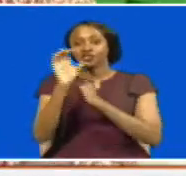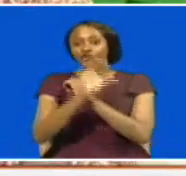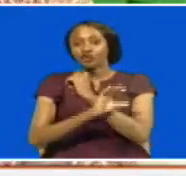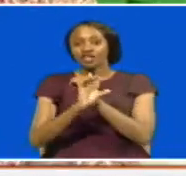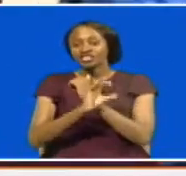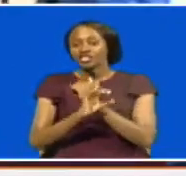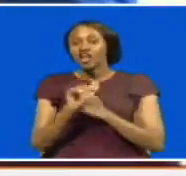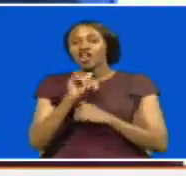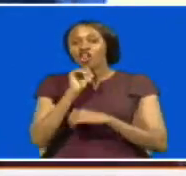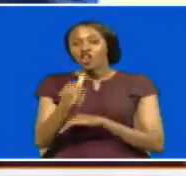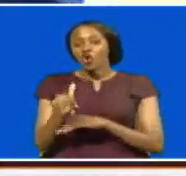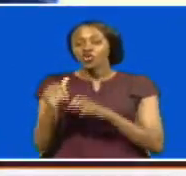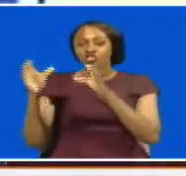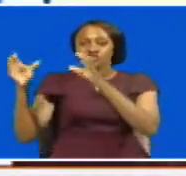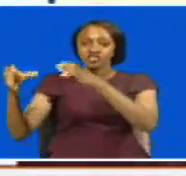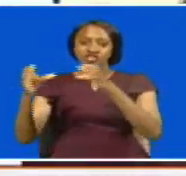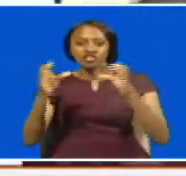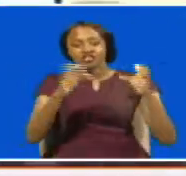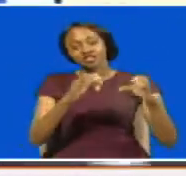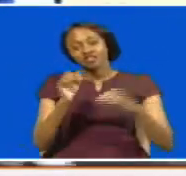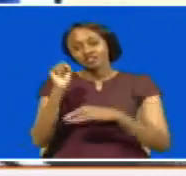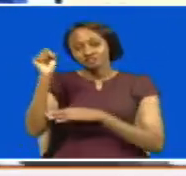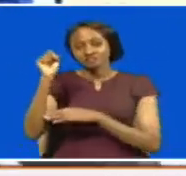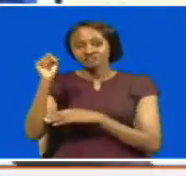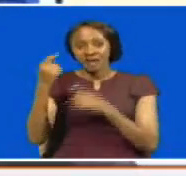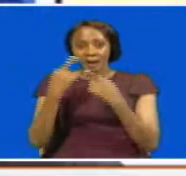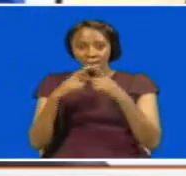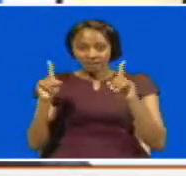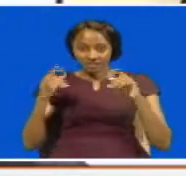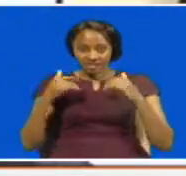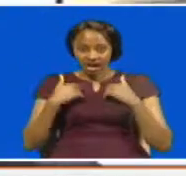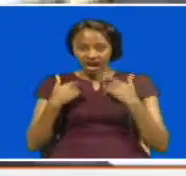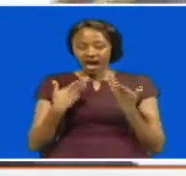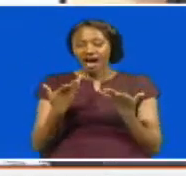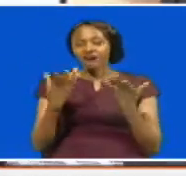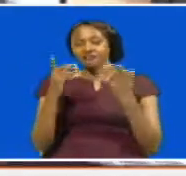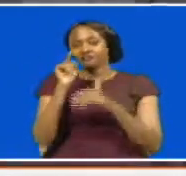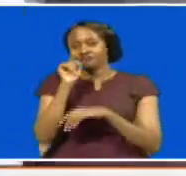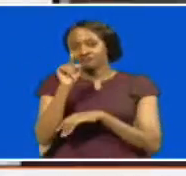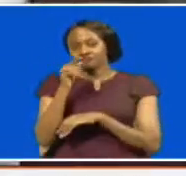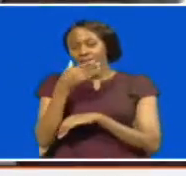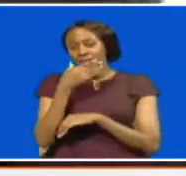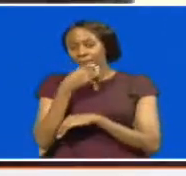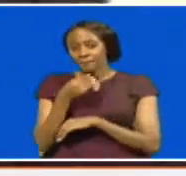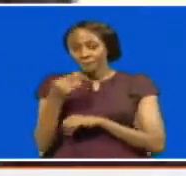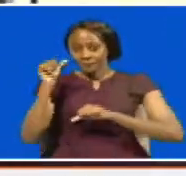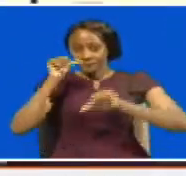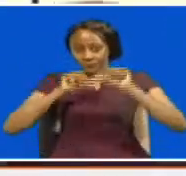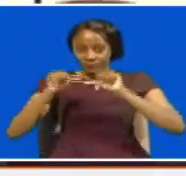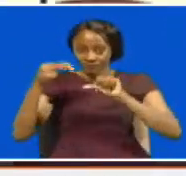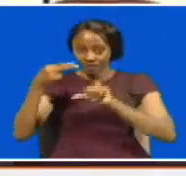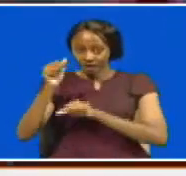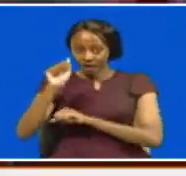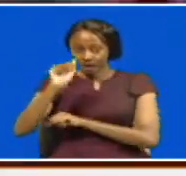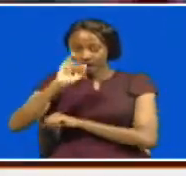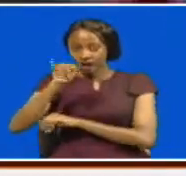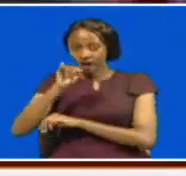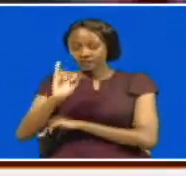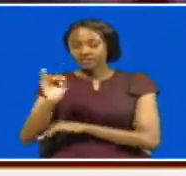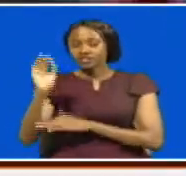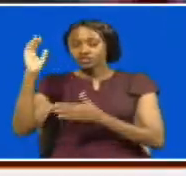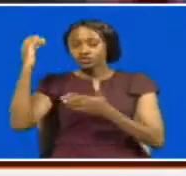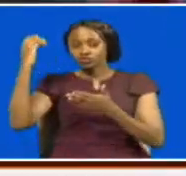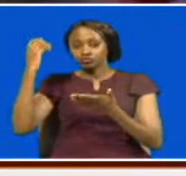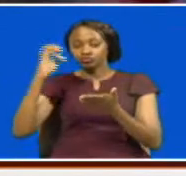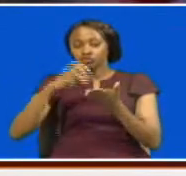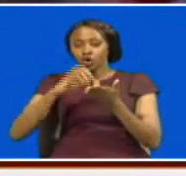partisan interest. This comes as the Director of Public Prosecutions, Nurdin Haji, dropped charges against six Azimio MPs, among them